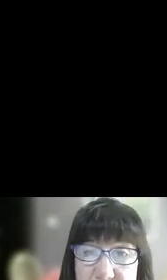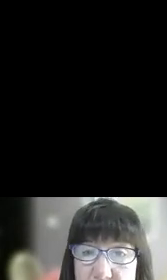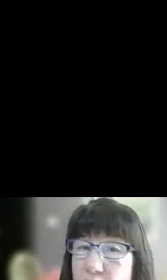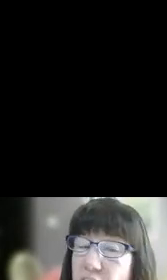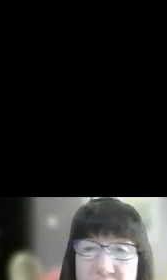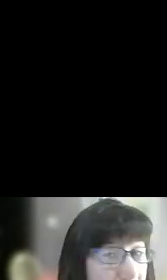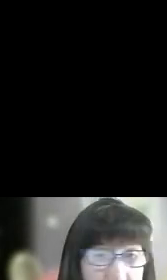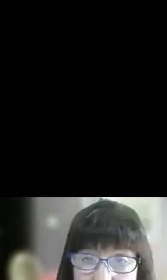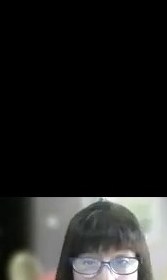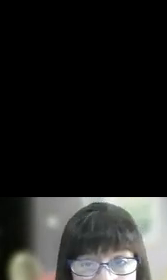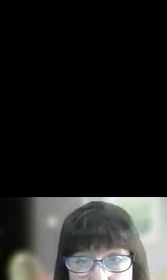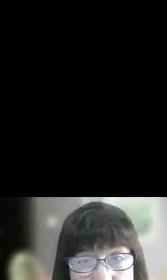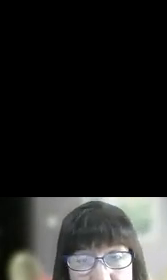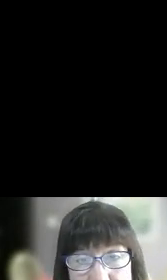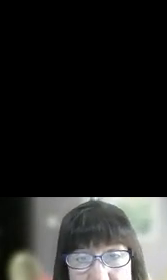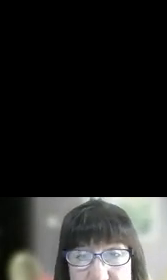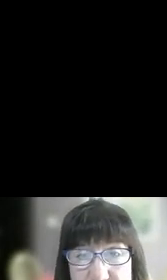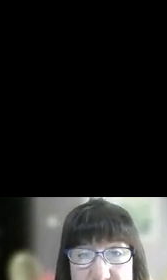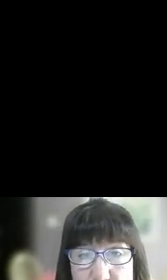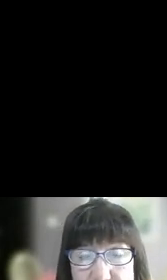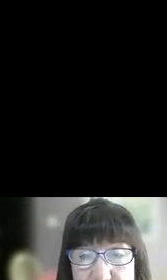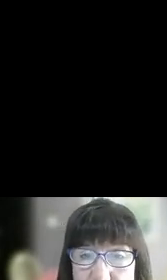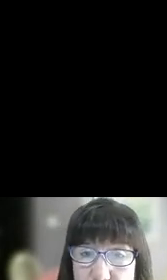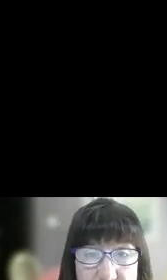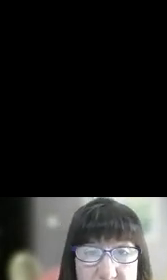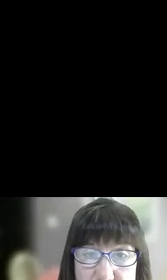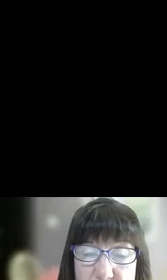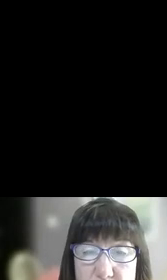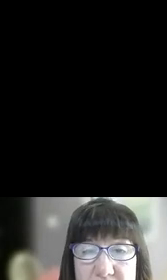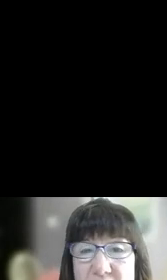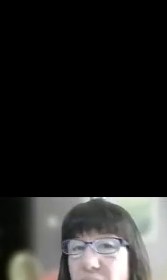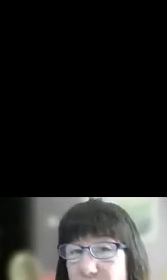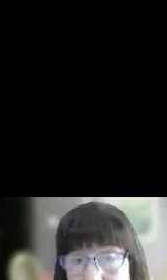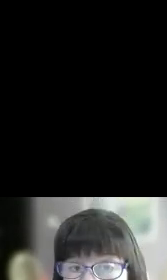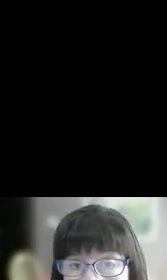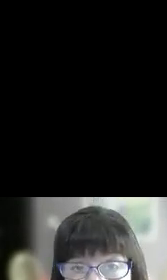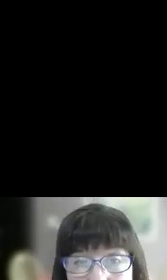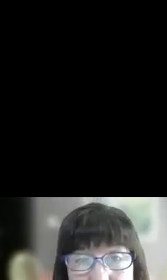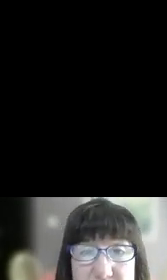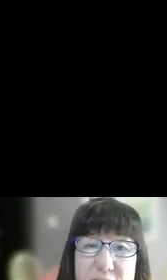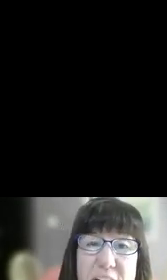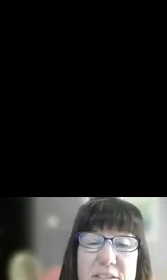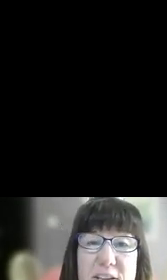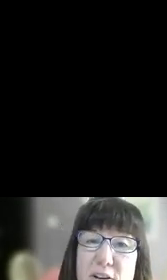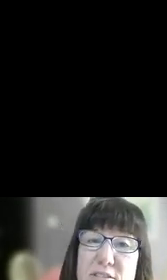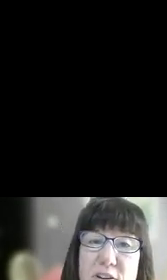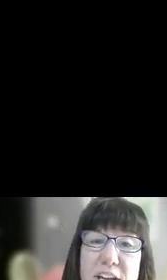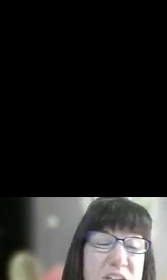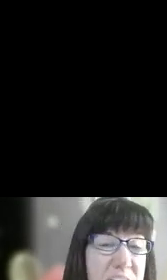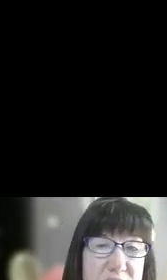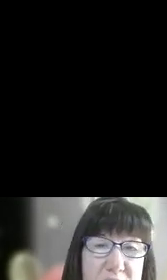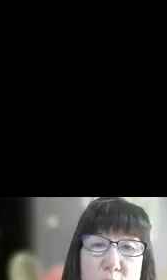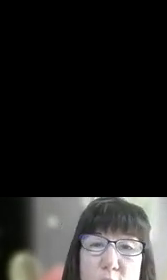day. Good luck with your first week of classes next week and with the fall term. And thank you again for choosing the Faculty of Arts